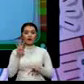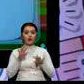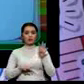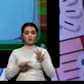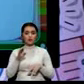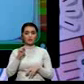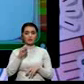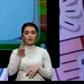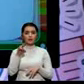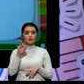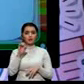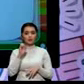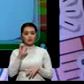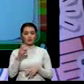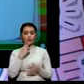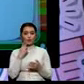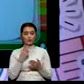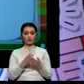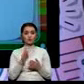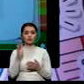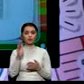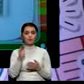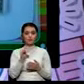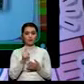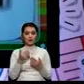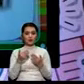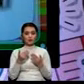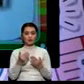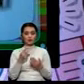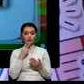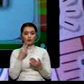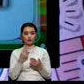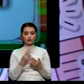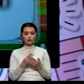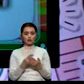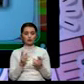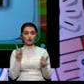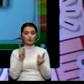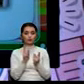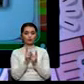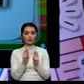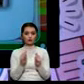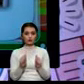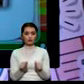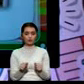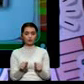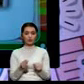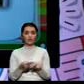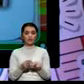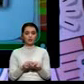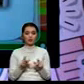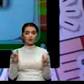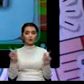Atlas, adras ko'rinishda hamda mana bunday ko'rinishlarda uchratish mumkin.